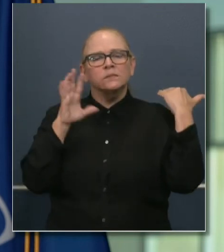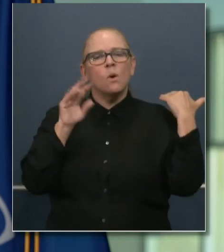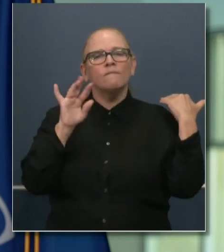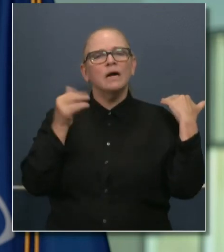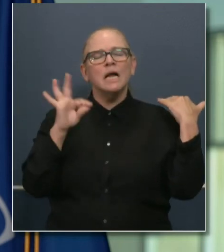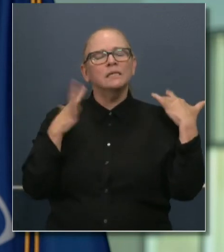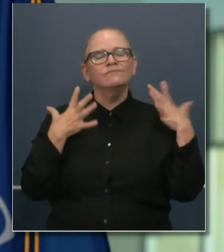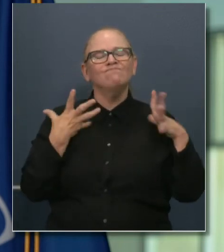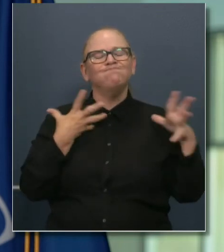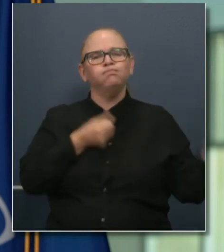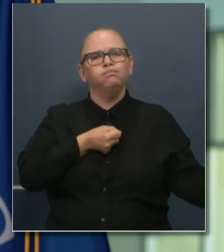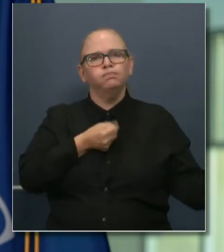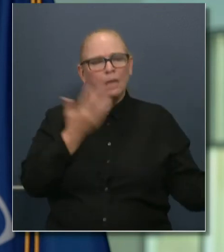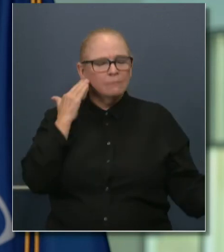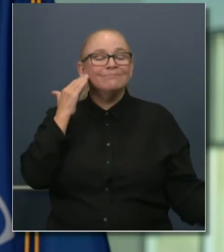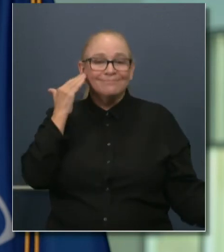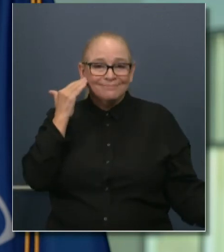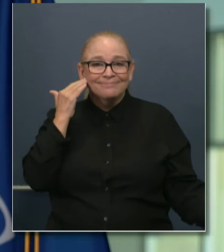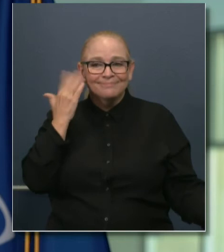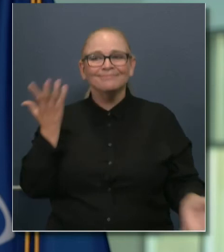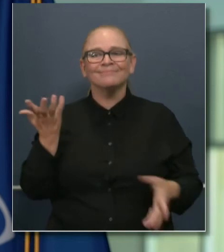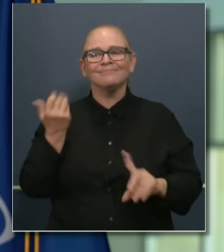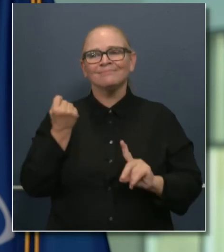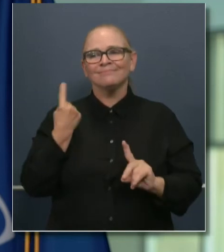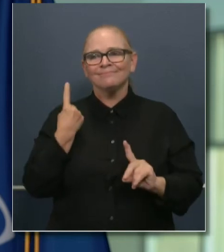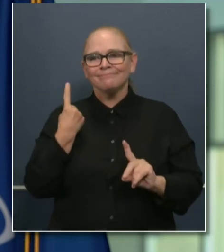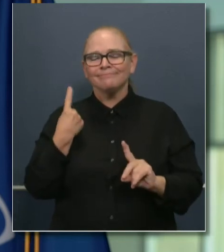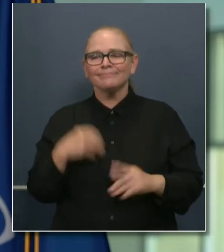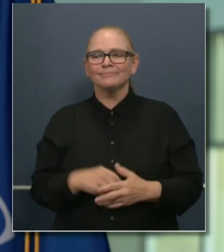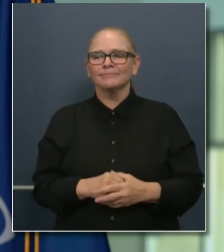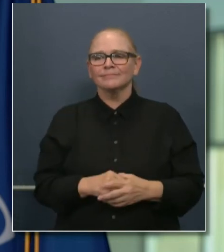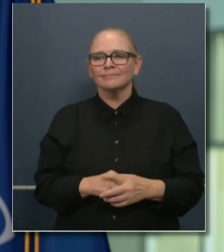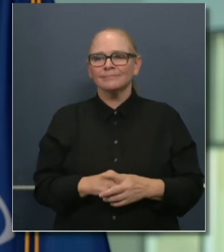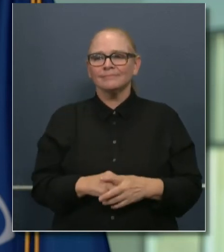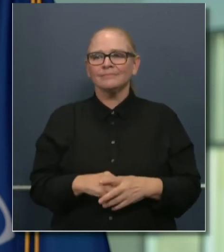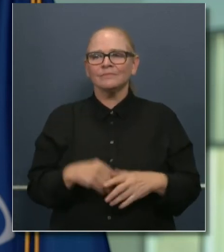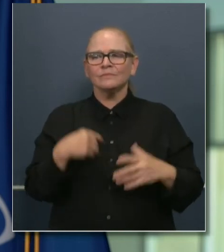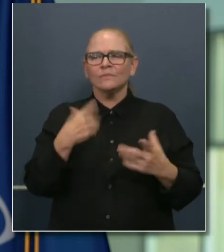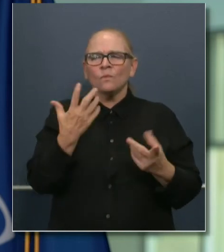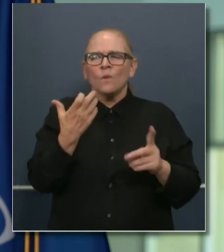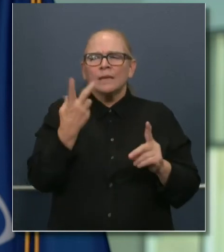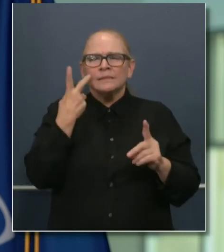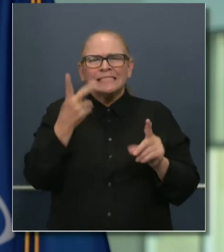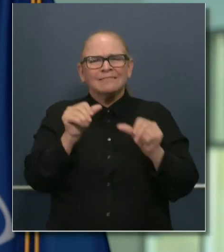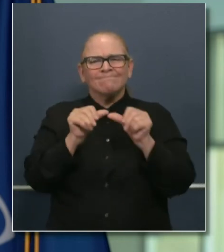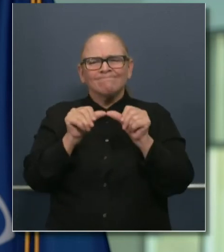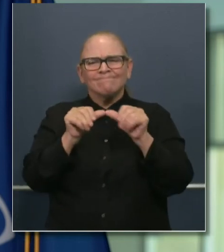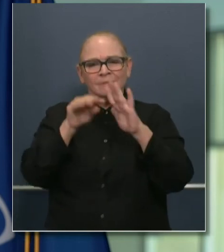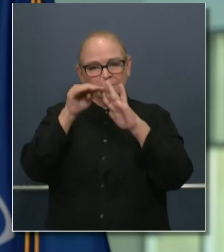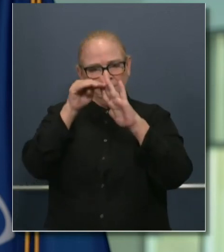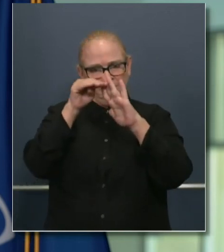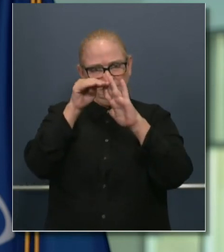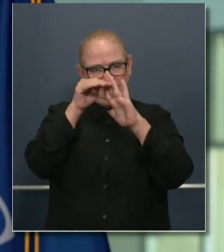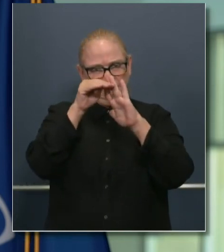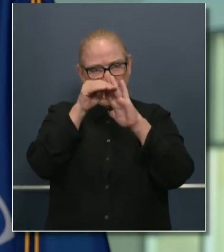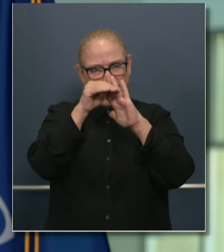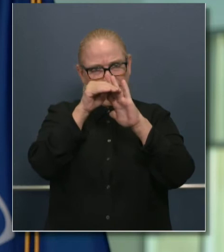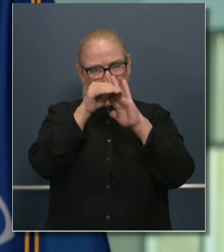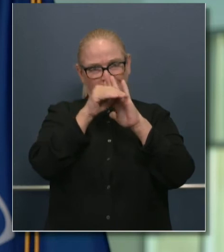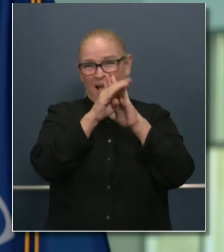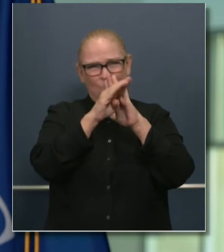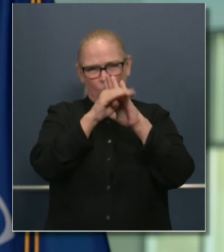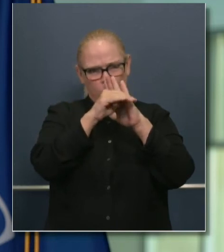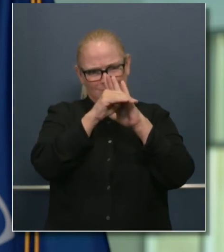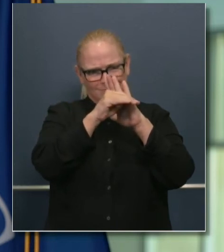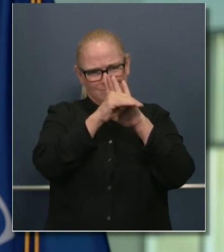issue around what we're looking for is a consistent decline or consistent stabilization. Now, I